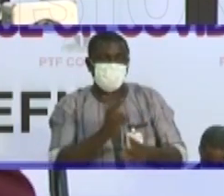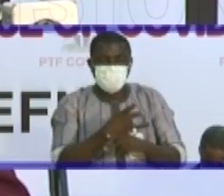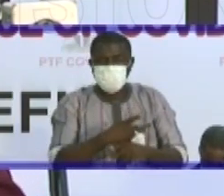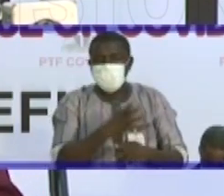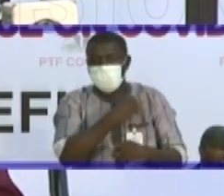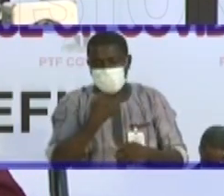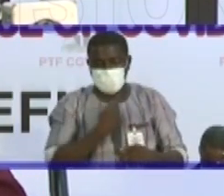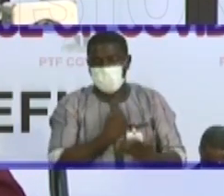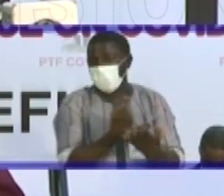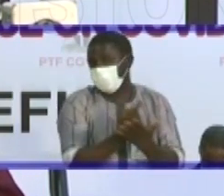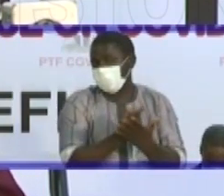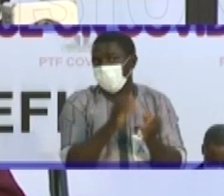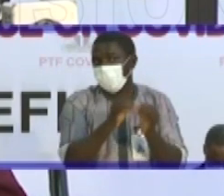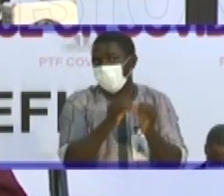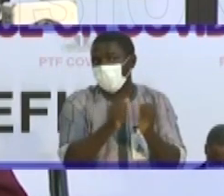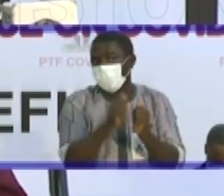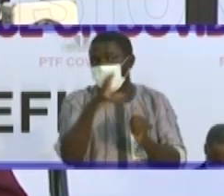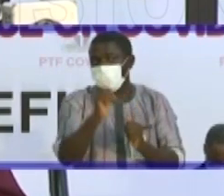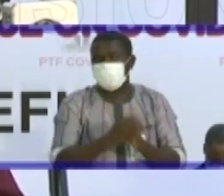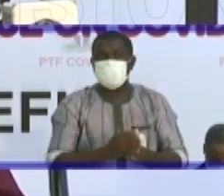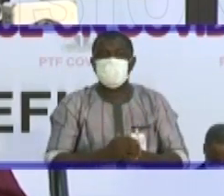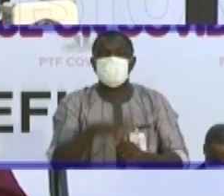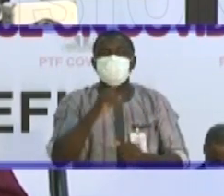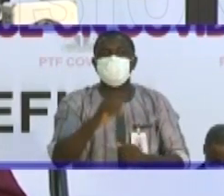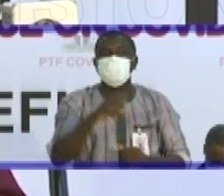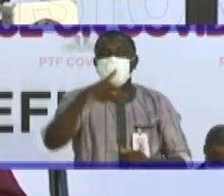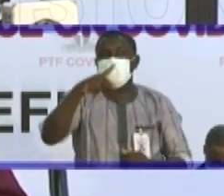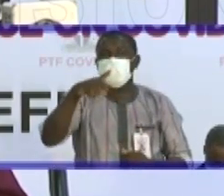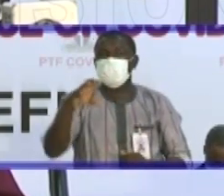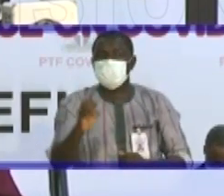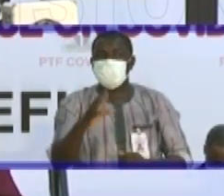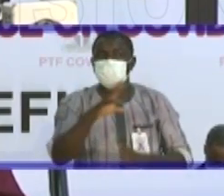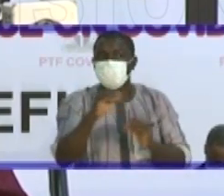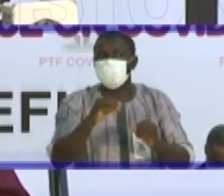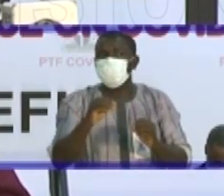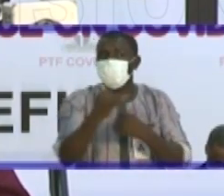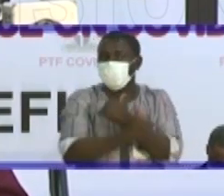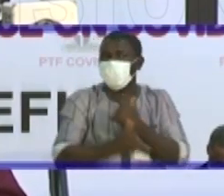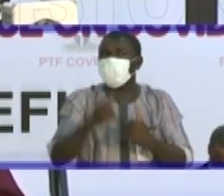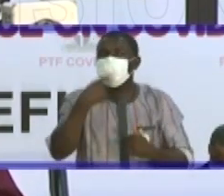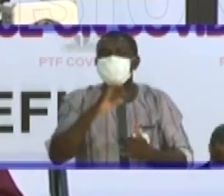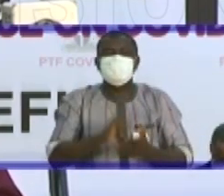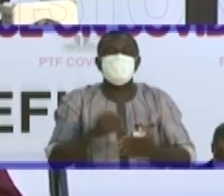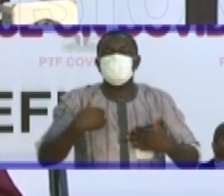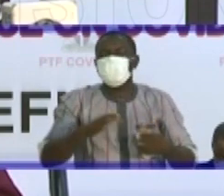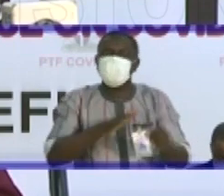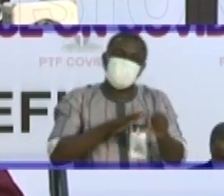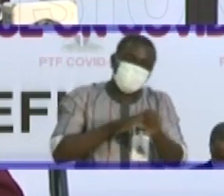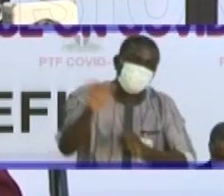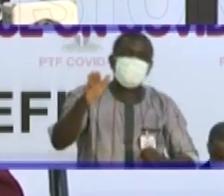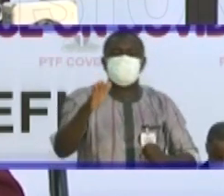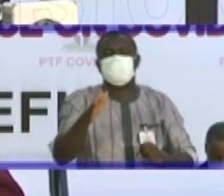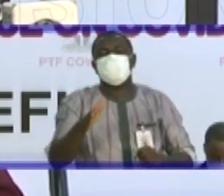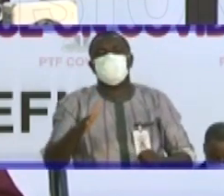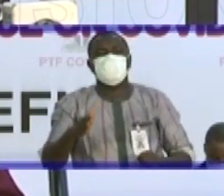for that. So PPE, there's no country that they will tell you, that will tell you now they have enough PPE. We don't have enough, but we